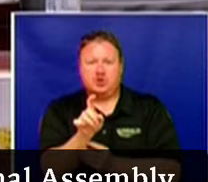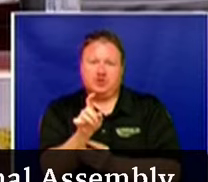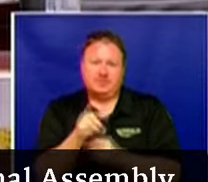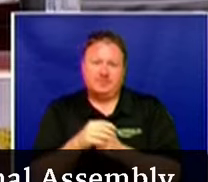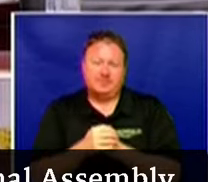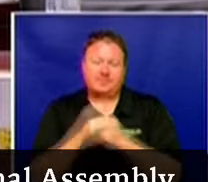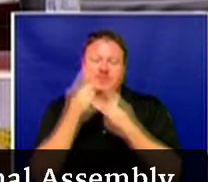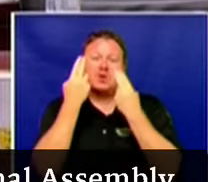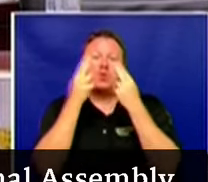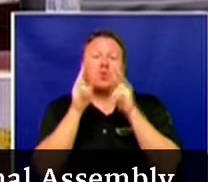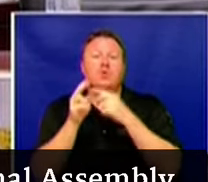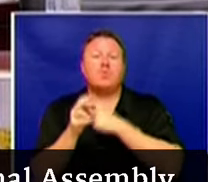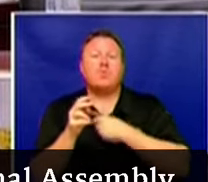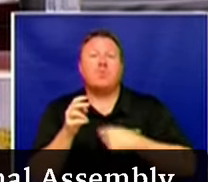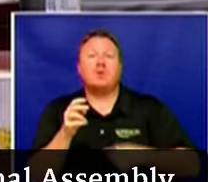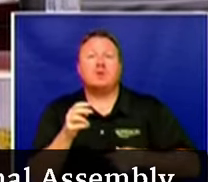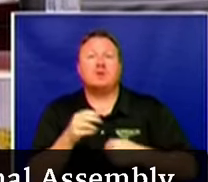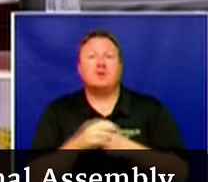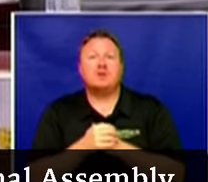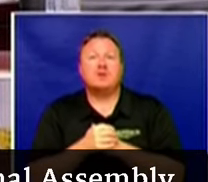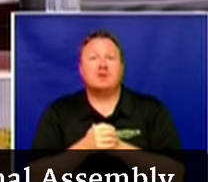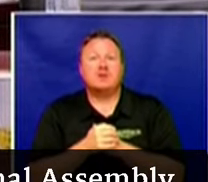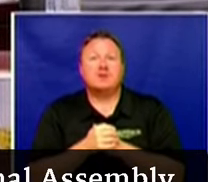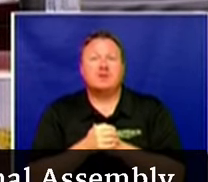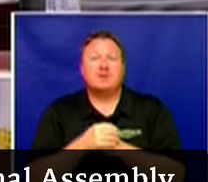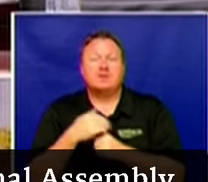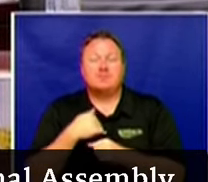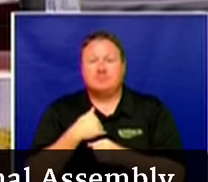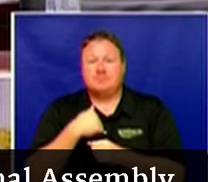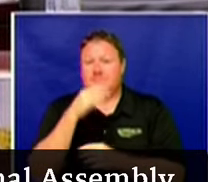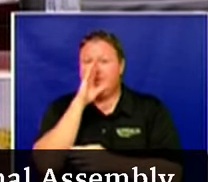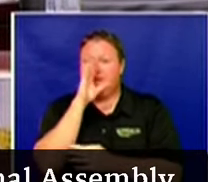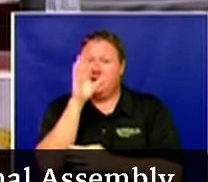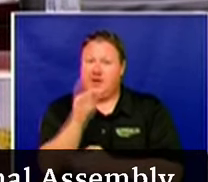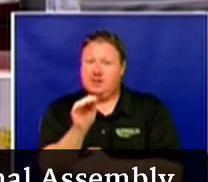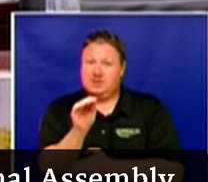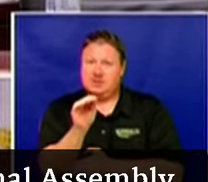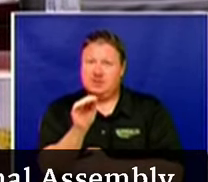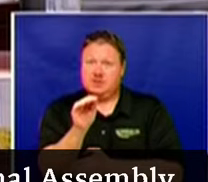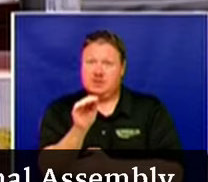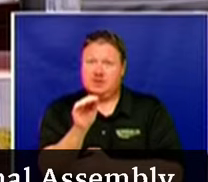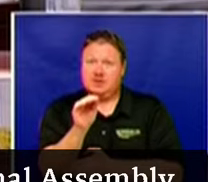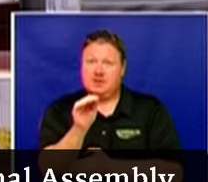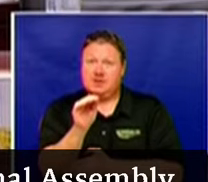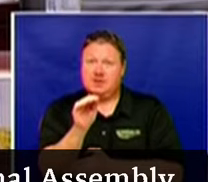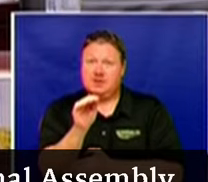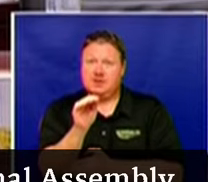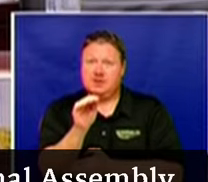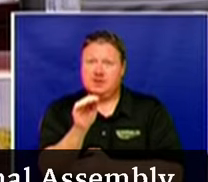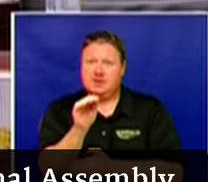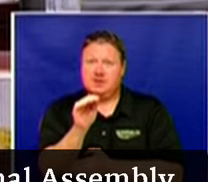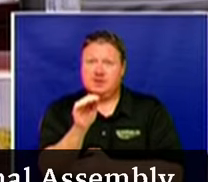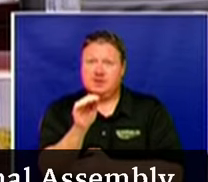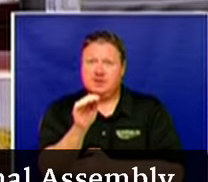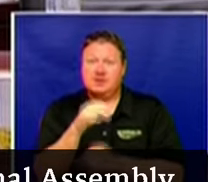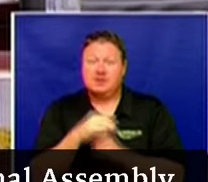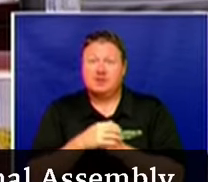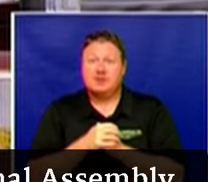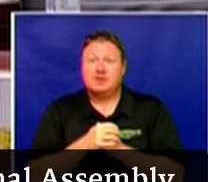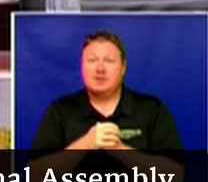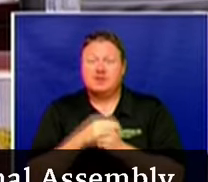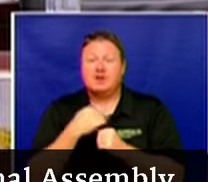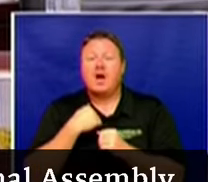Honorable President, I'm going to ask, I presume the question will get a